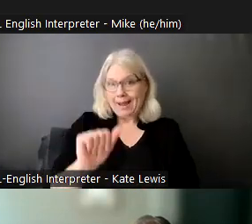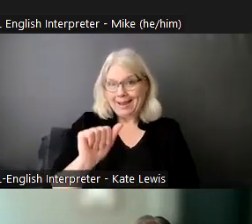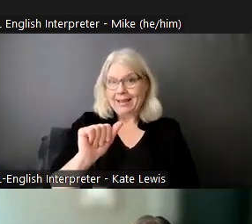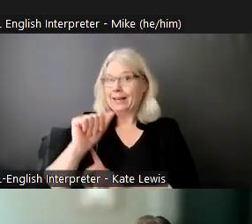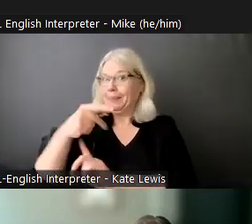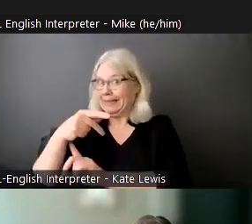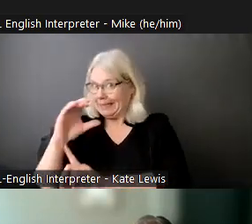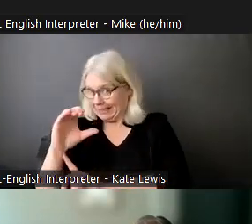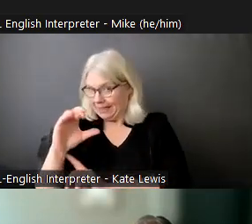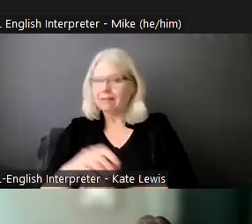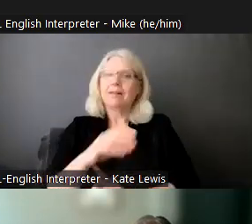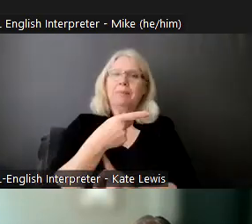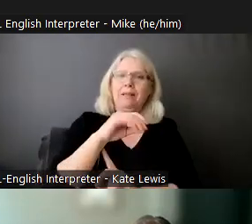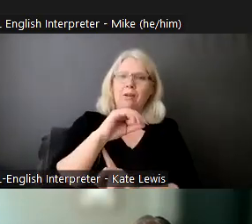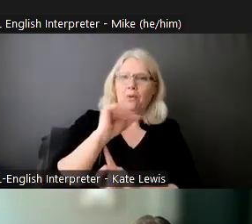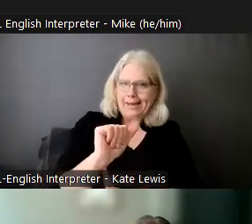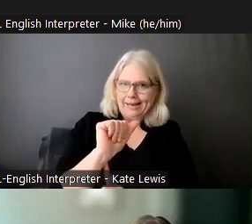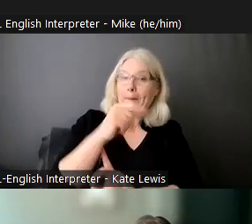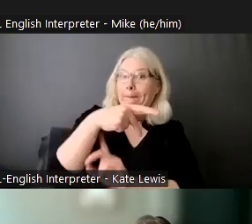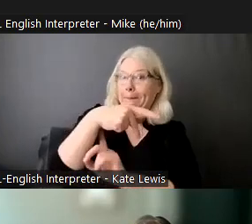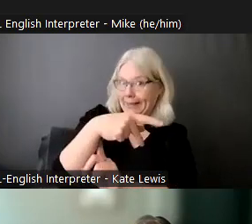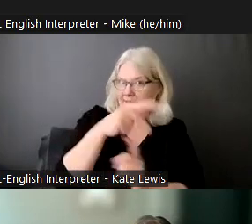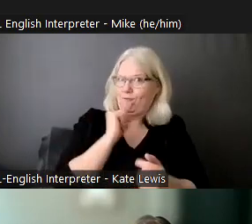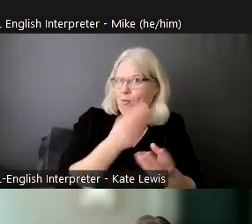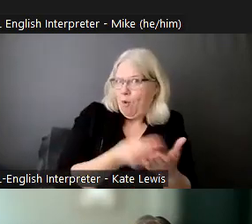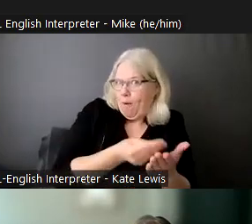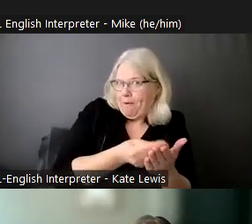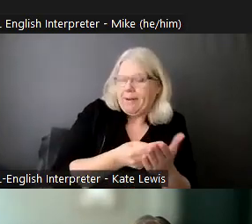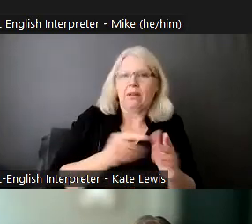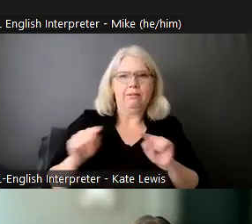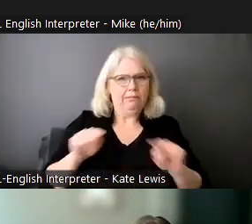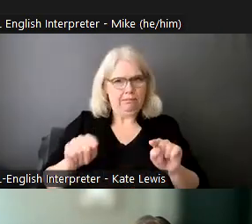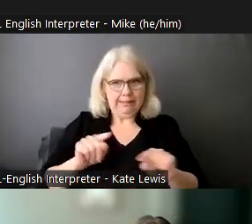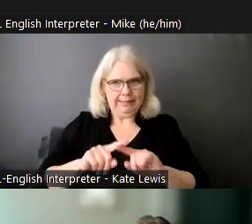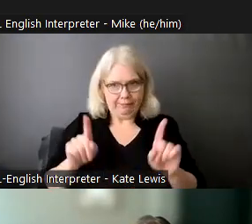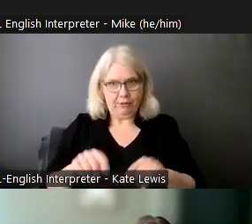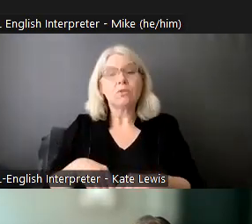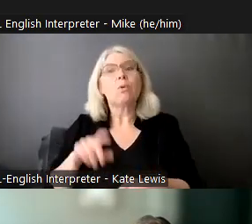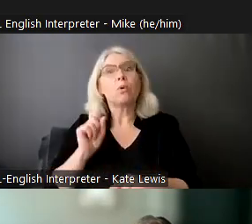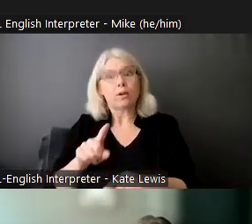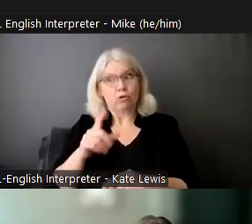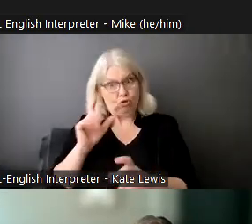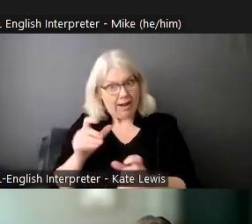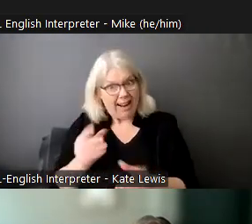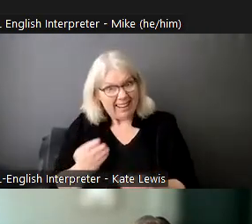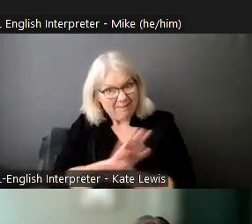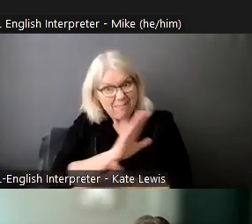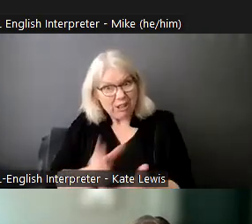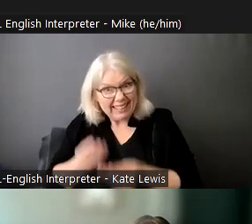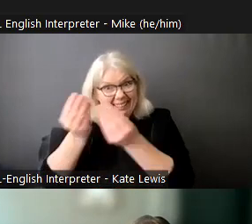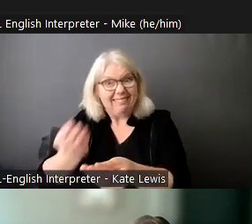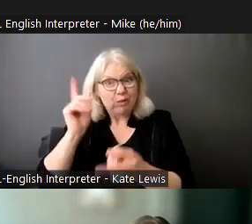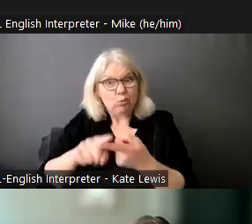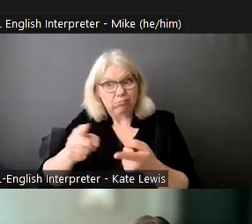and the power of attorney for property. When we're talking just about the personal care side, that document's not